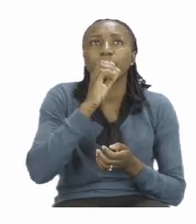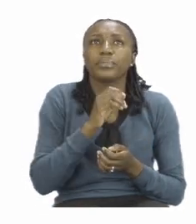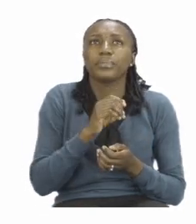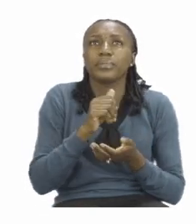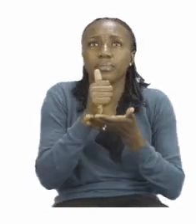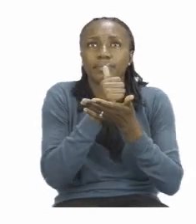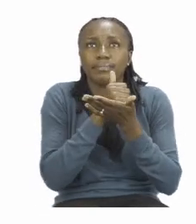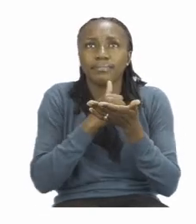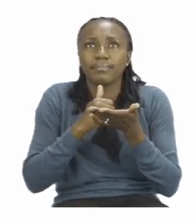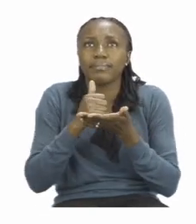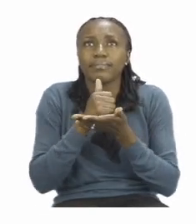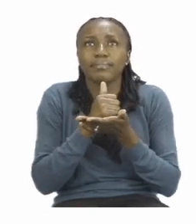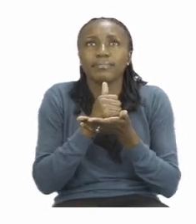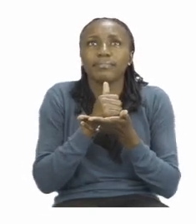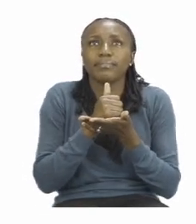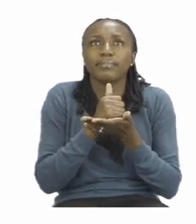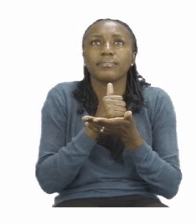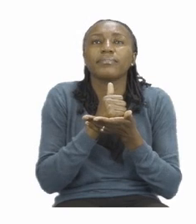clean,